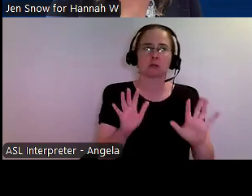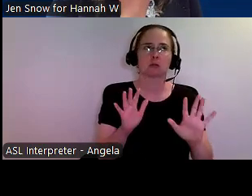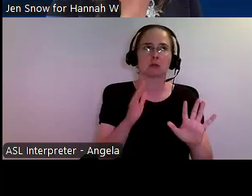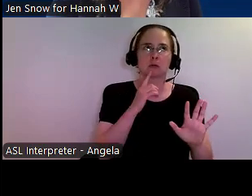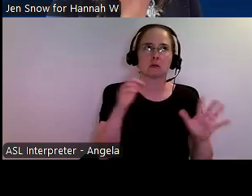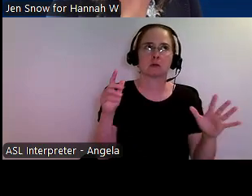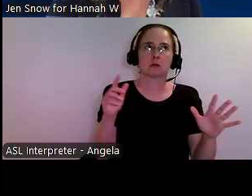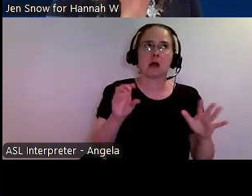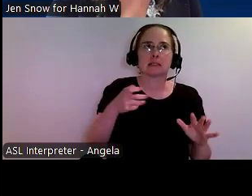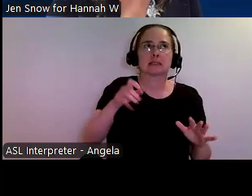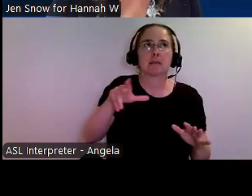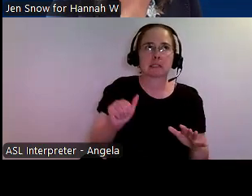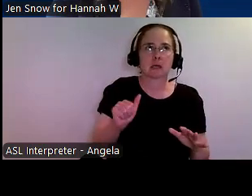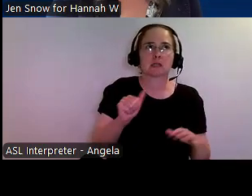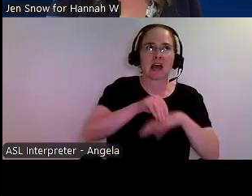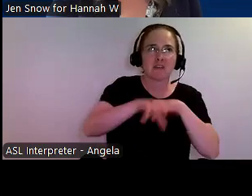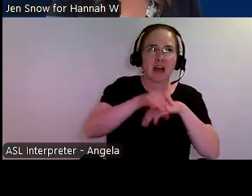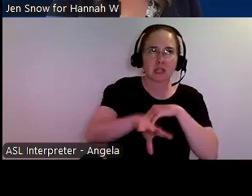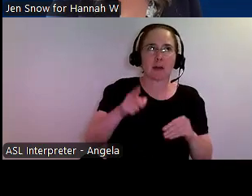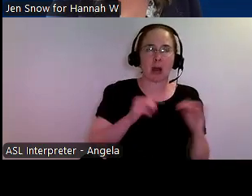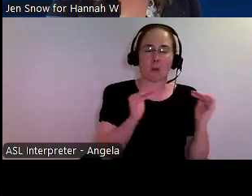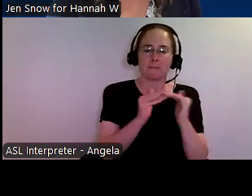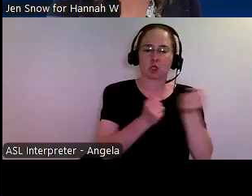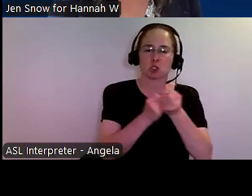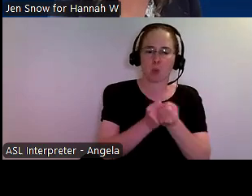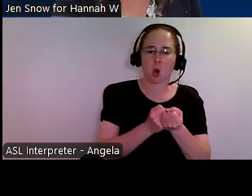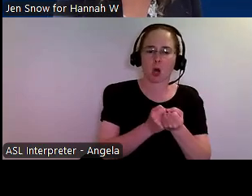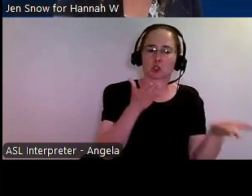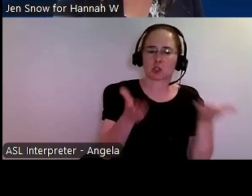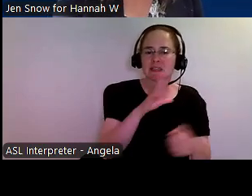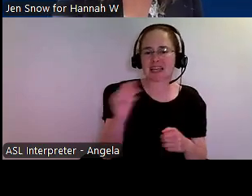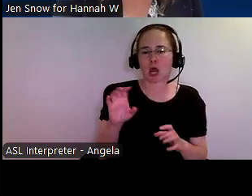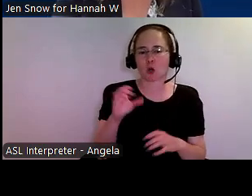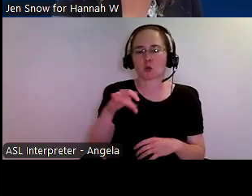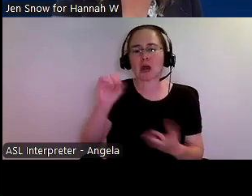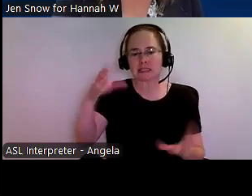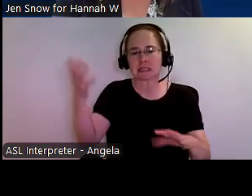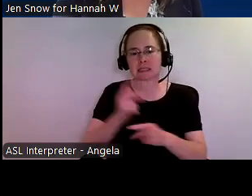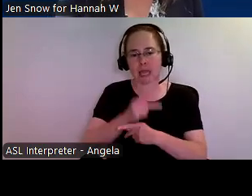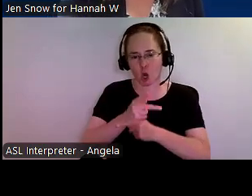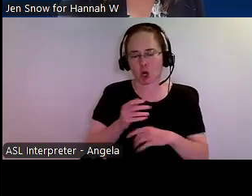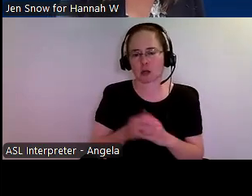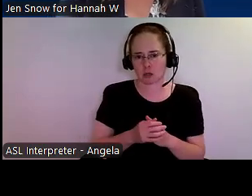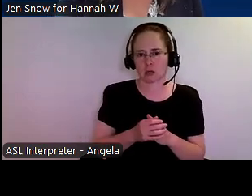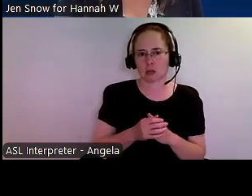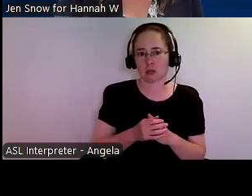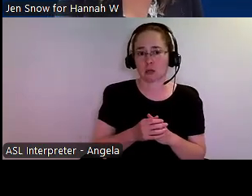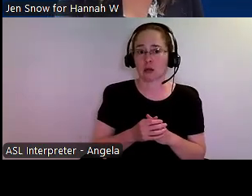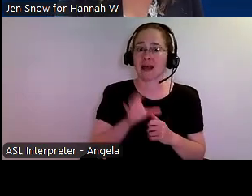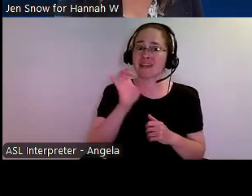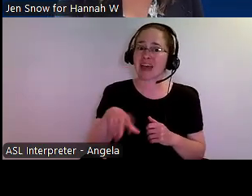SAMHSA's advisory on peer support services in crisis care. So, and I can put that in the chat again, but in the